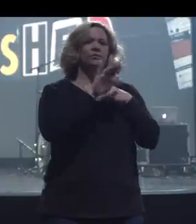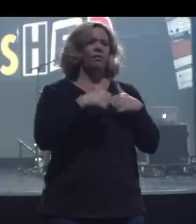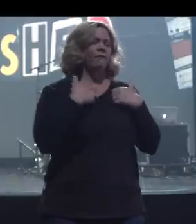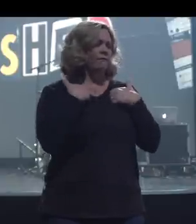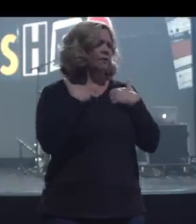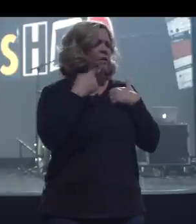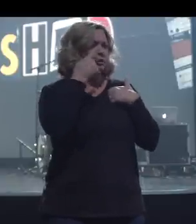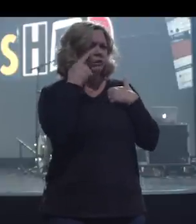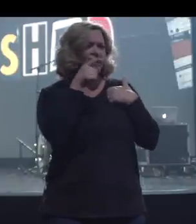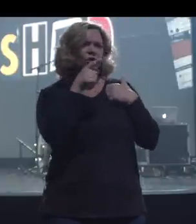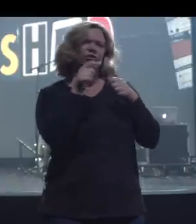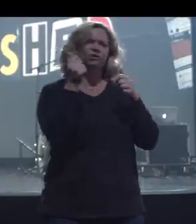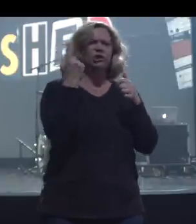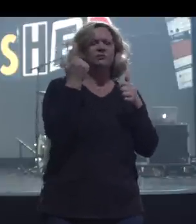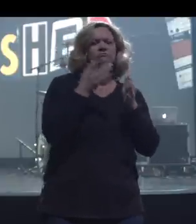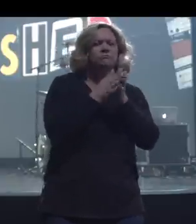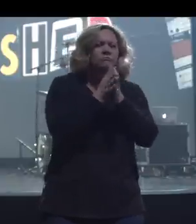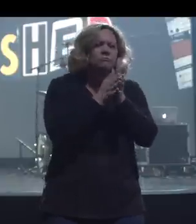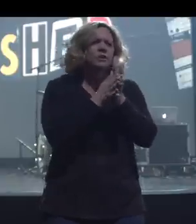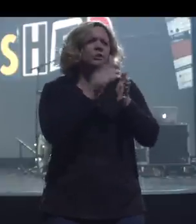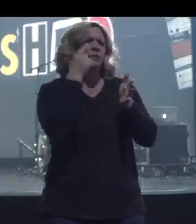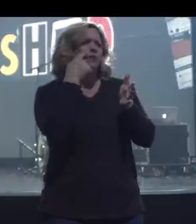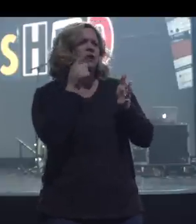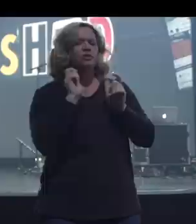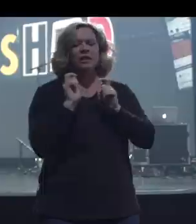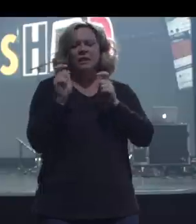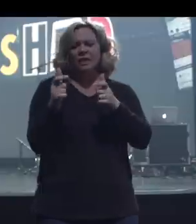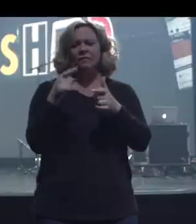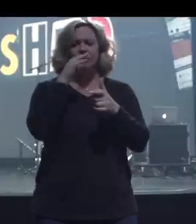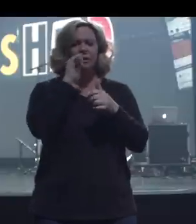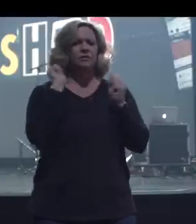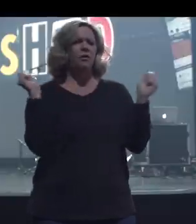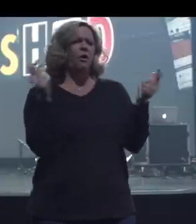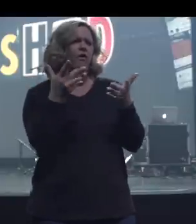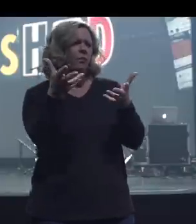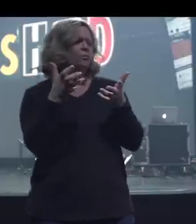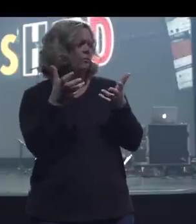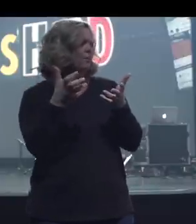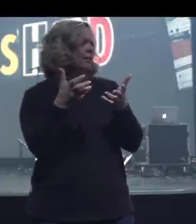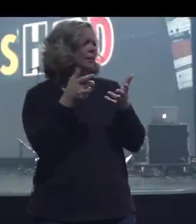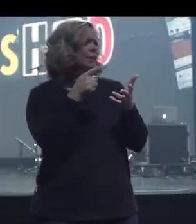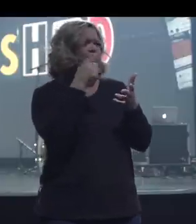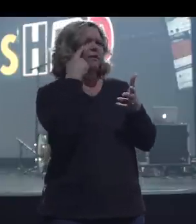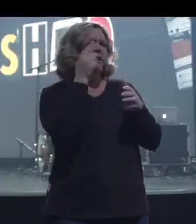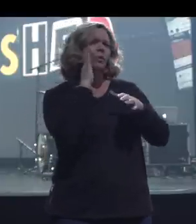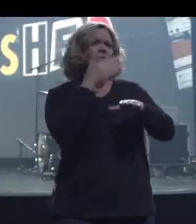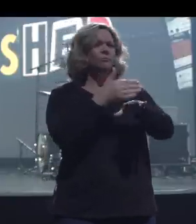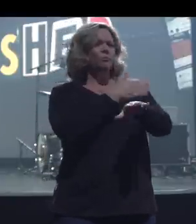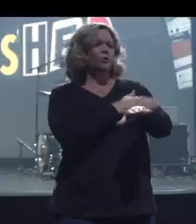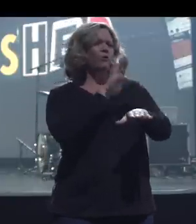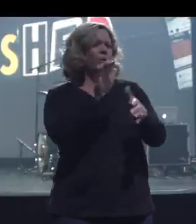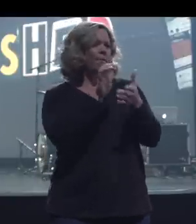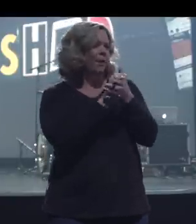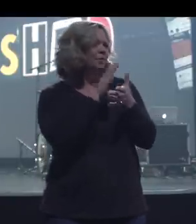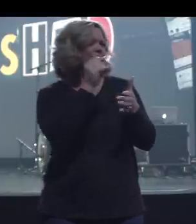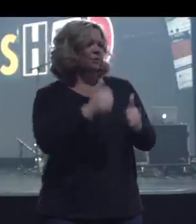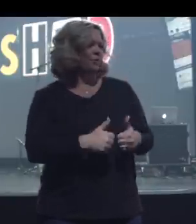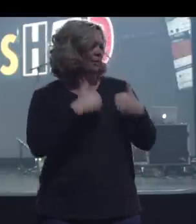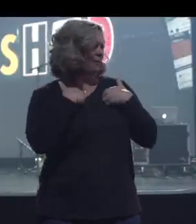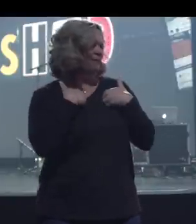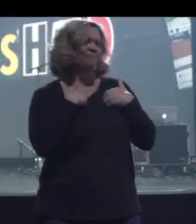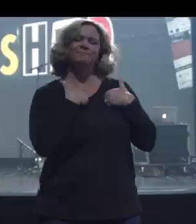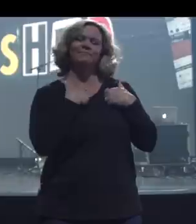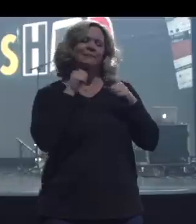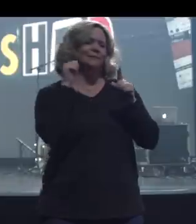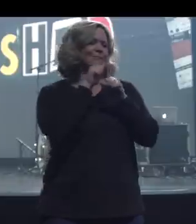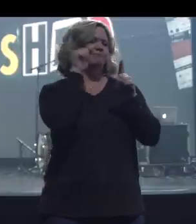being driven. You think you're going to give your kids what they always needed. You think you're going to improve your marriage and your life. It's an